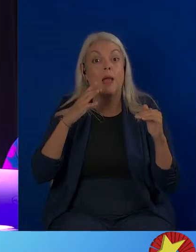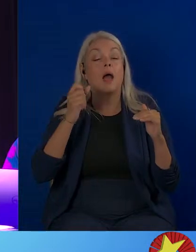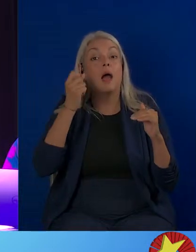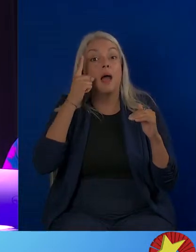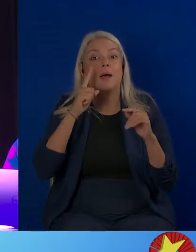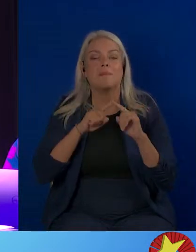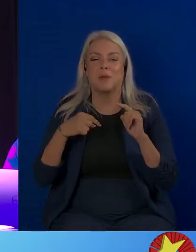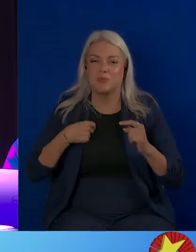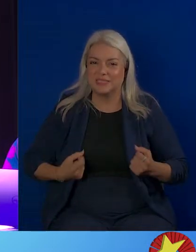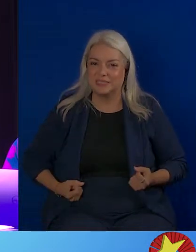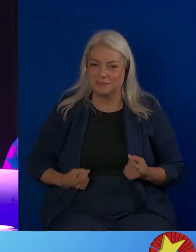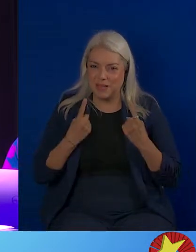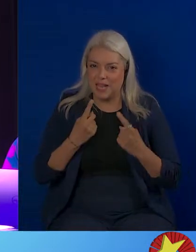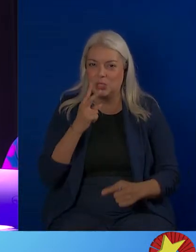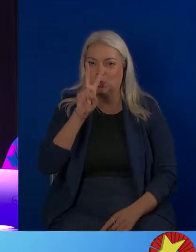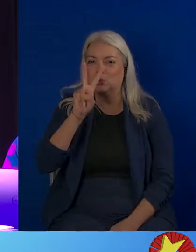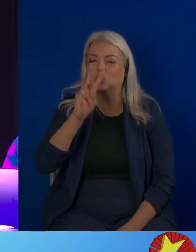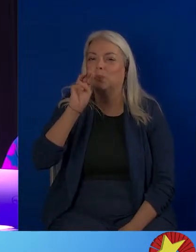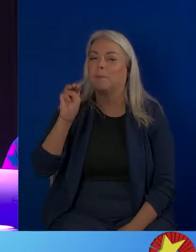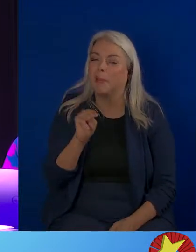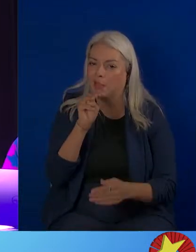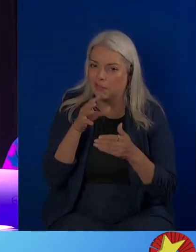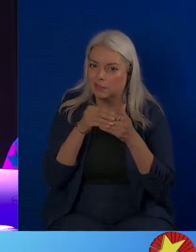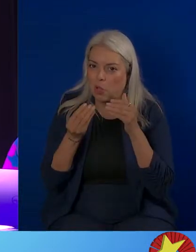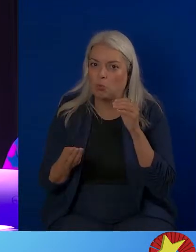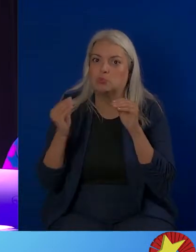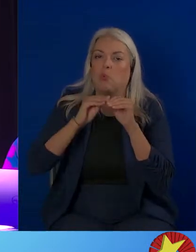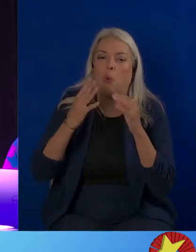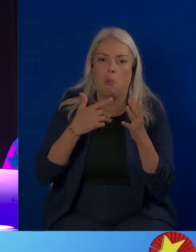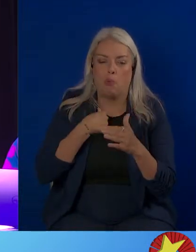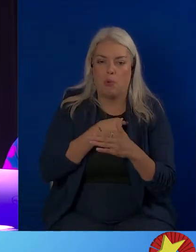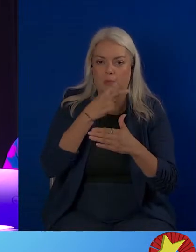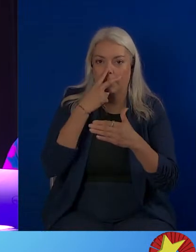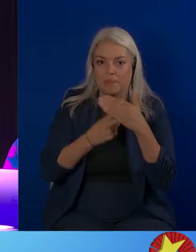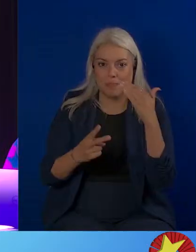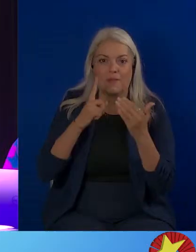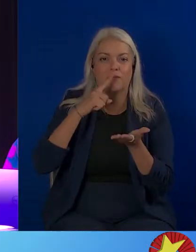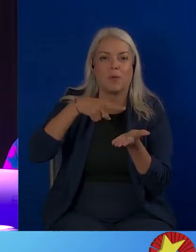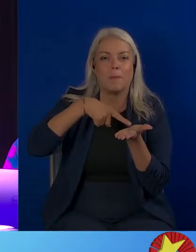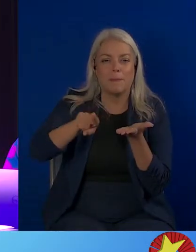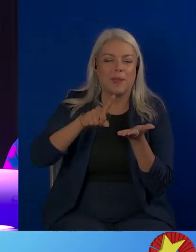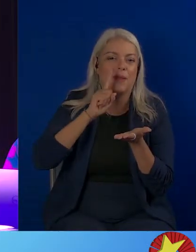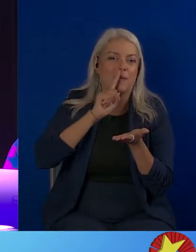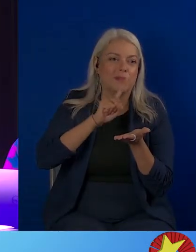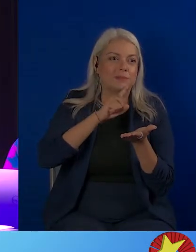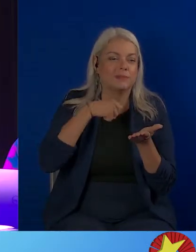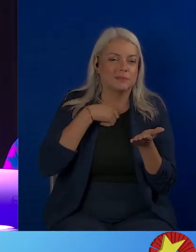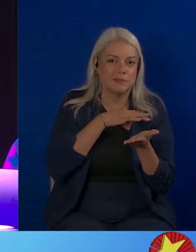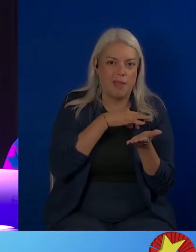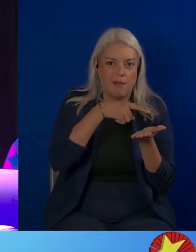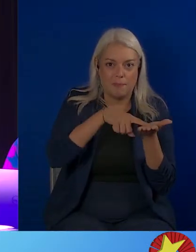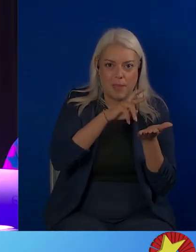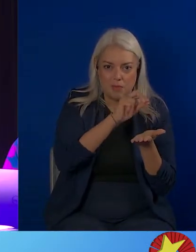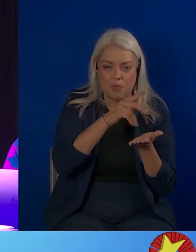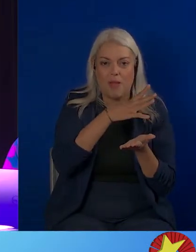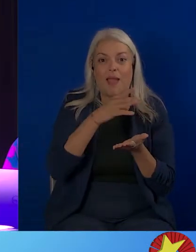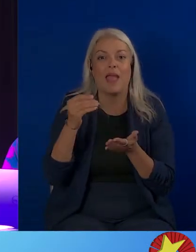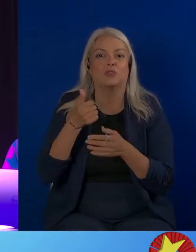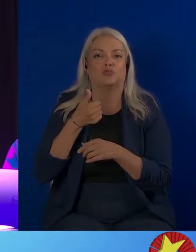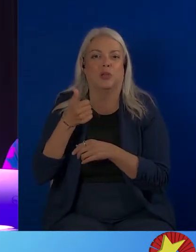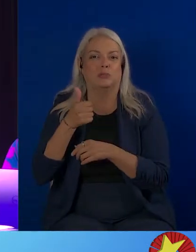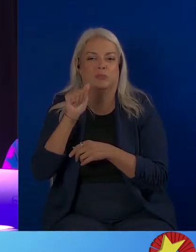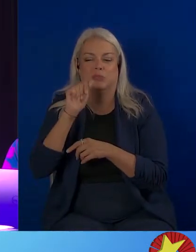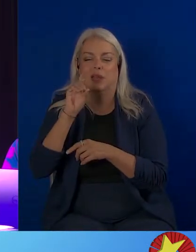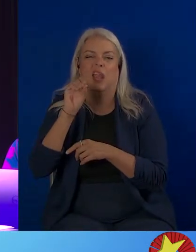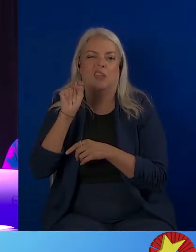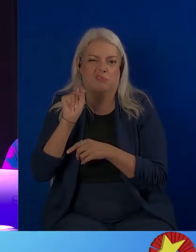we projected for payroll and ADOT transportation-related items. After receiving the